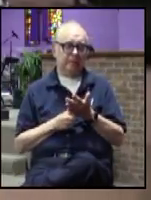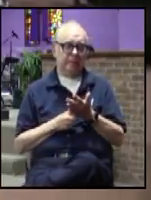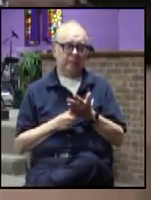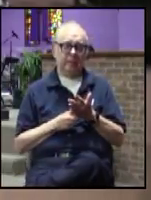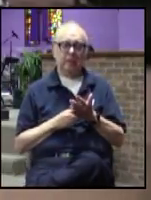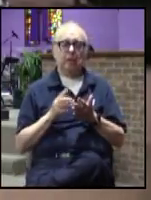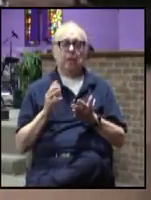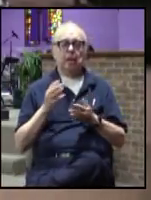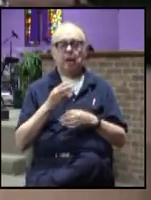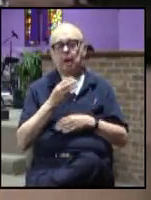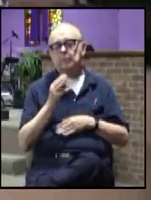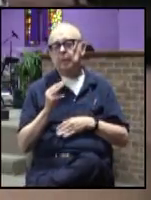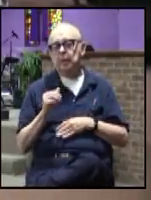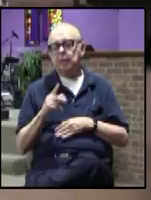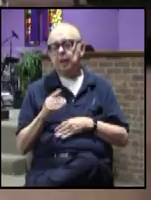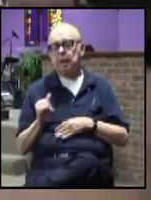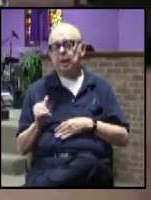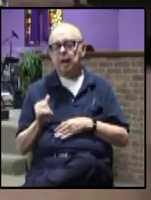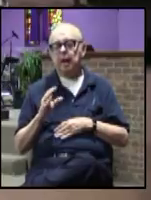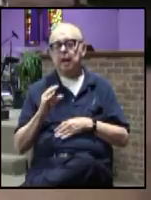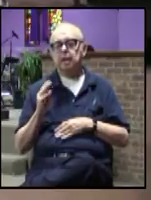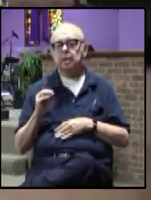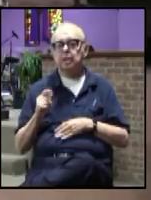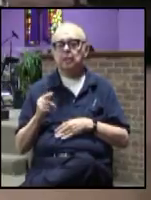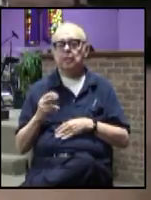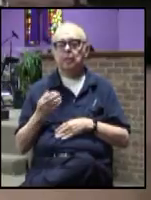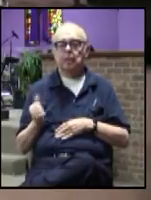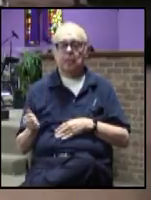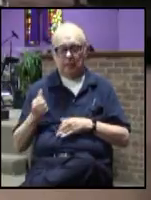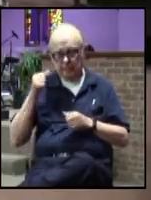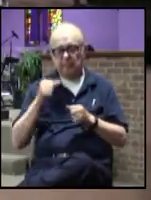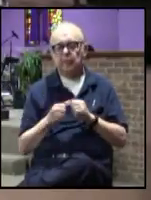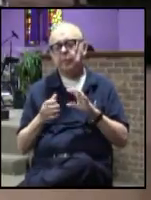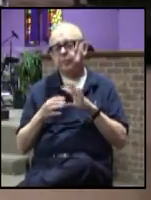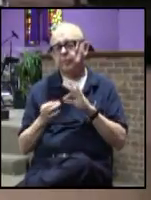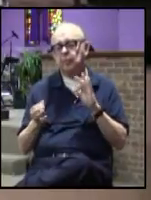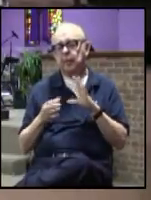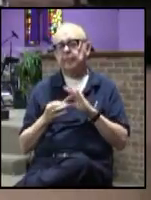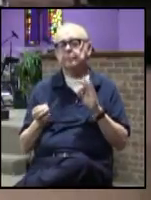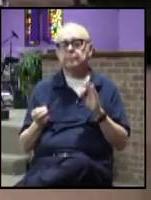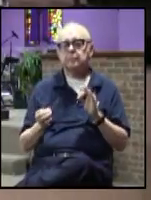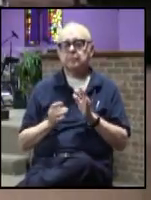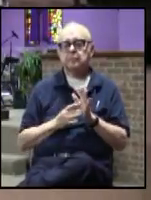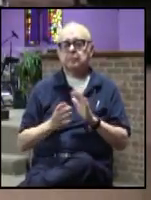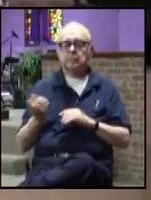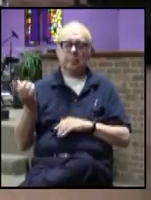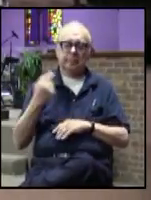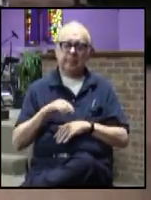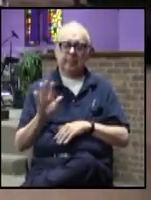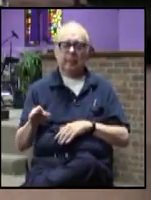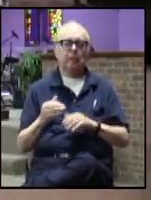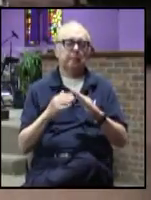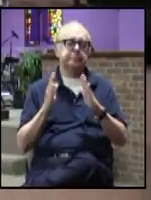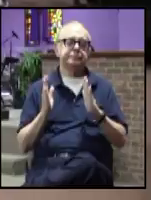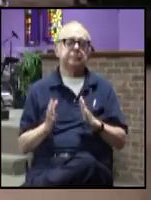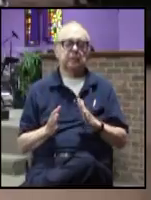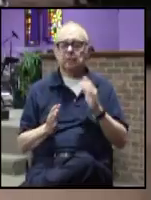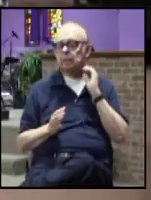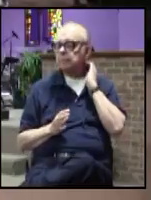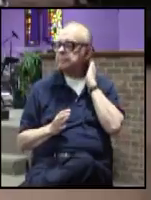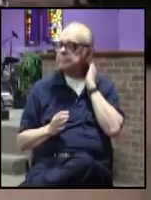Here's Mary and Martha, okay? Remember the story? Jesus comes to their